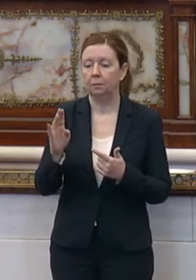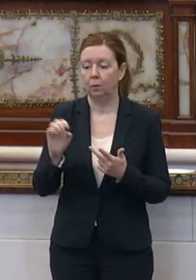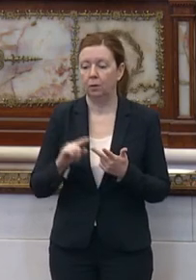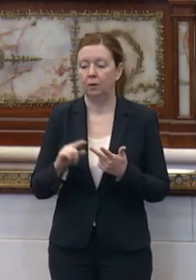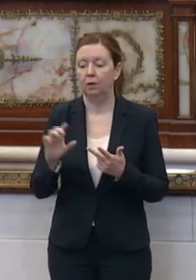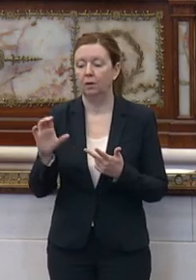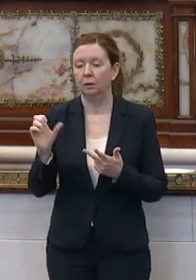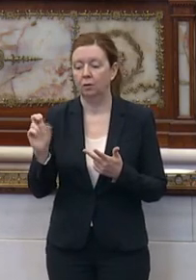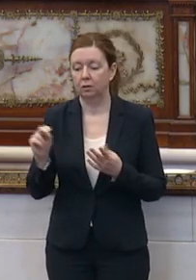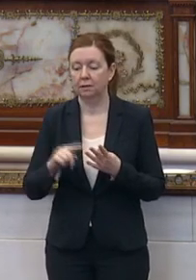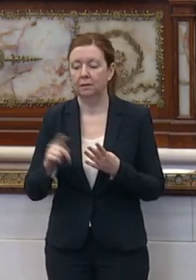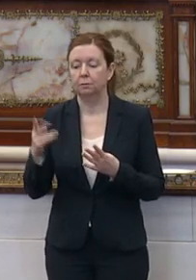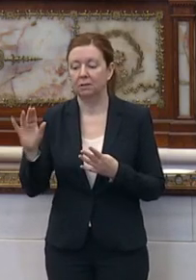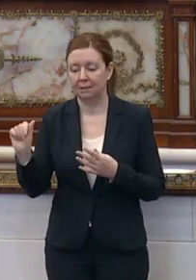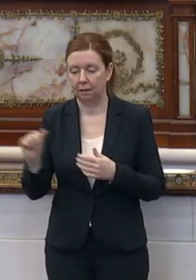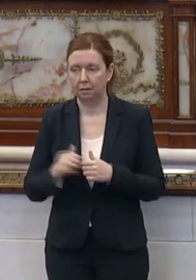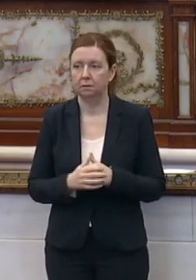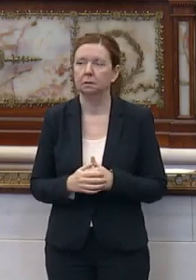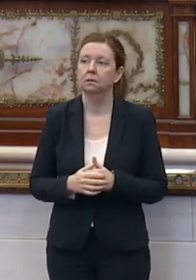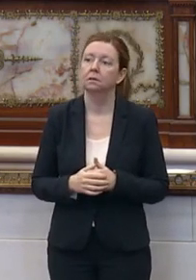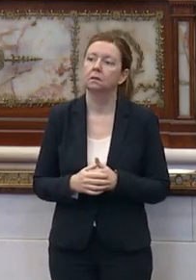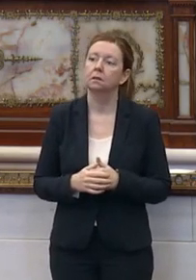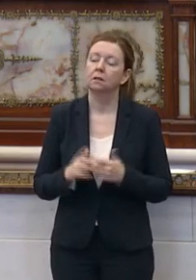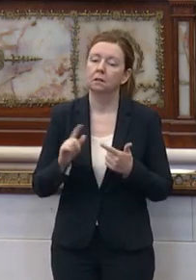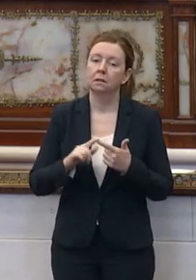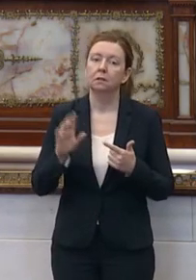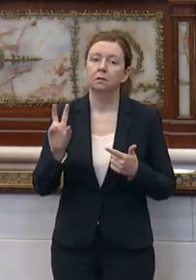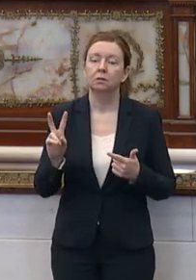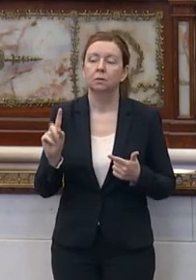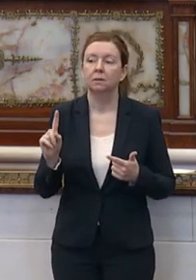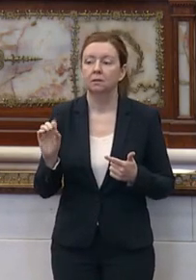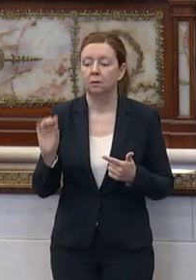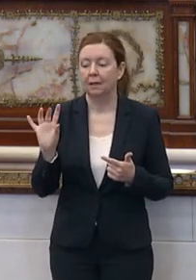Street, Coulter Street, and Priscilla Street. And bill number